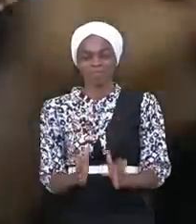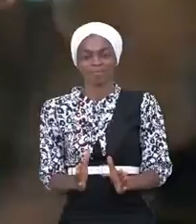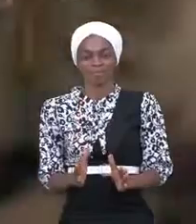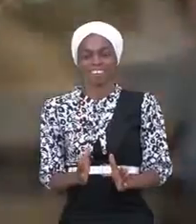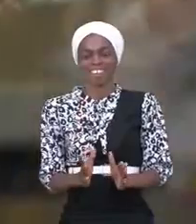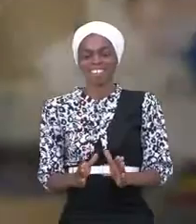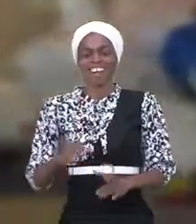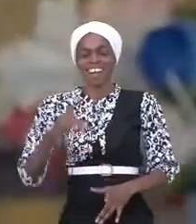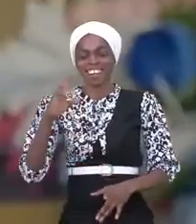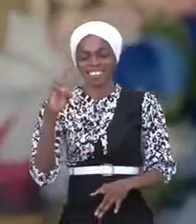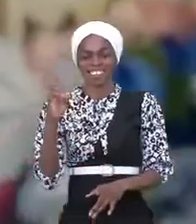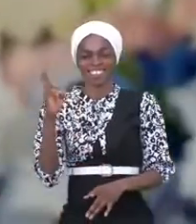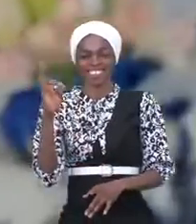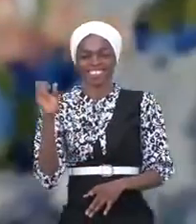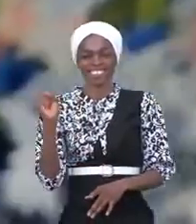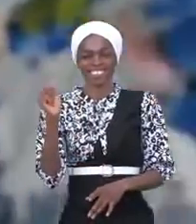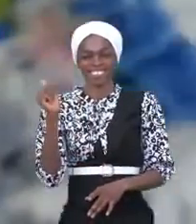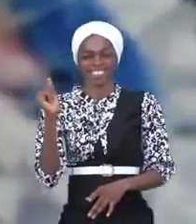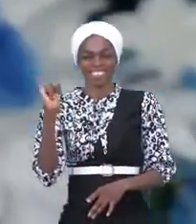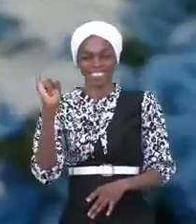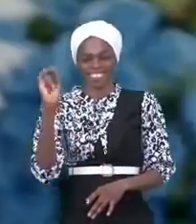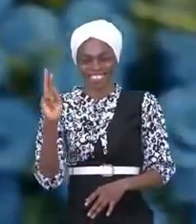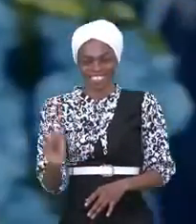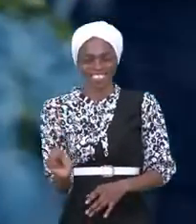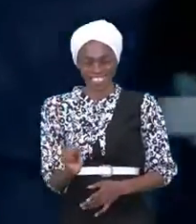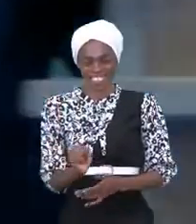Dunsin Oyekan.